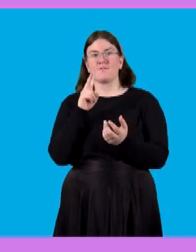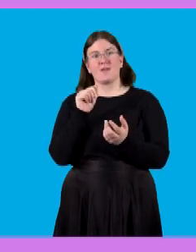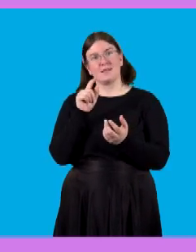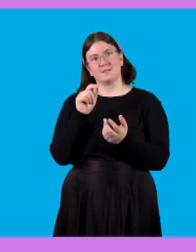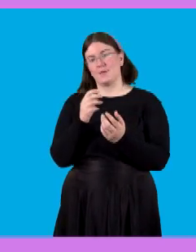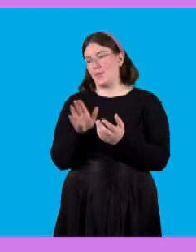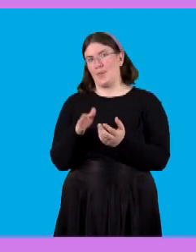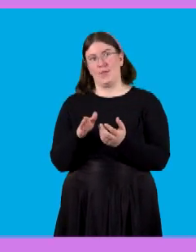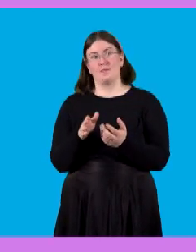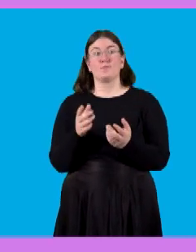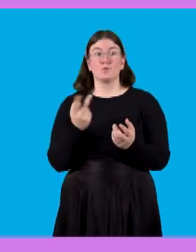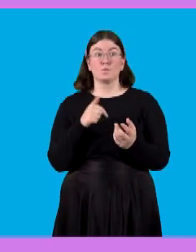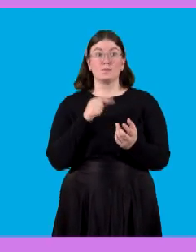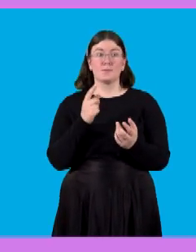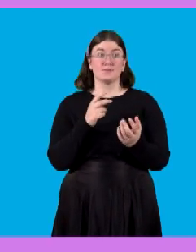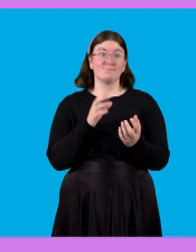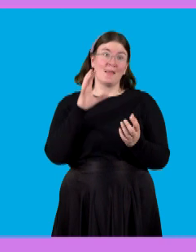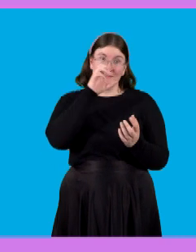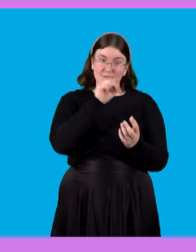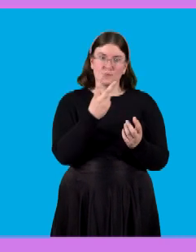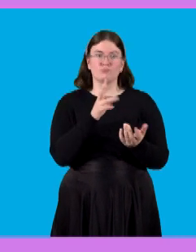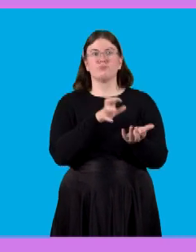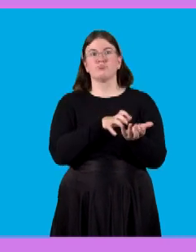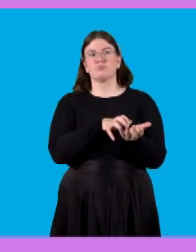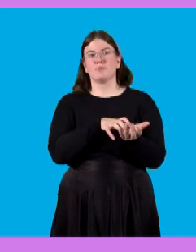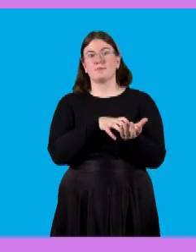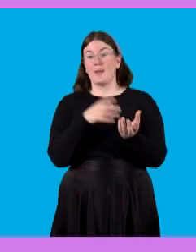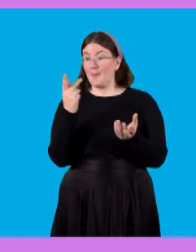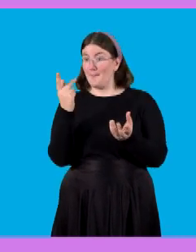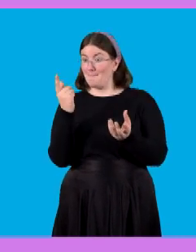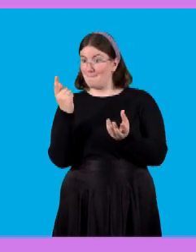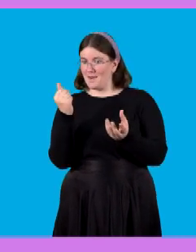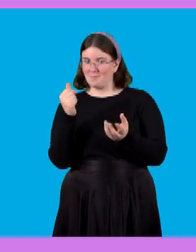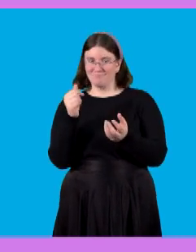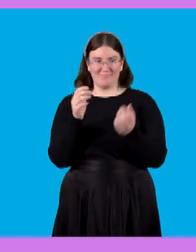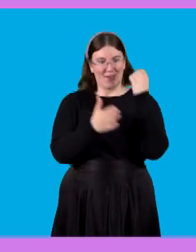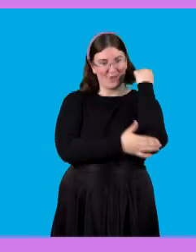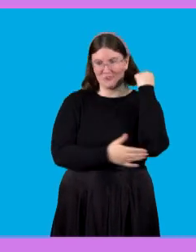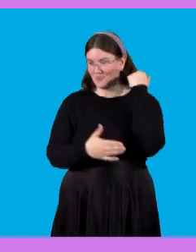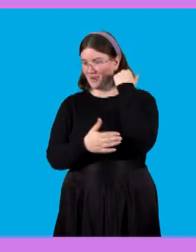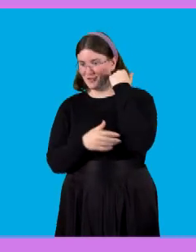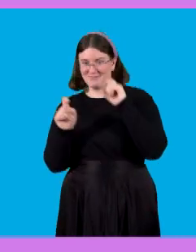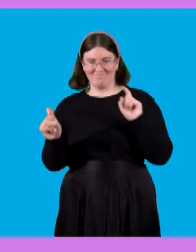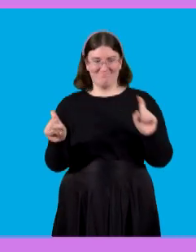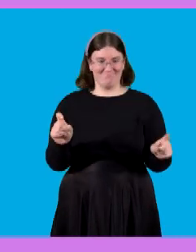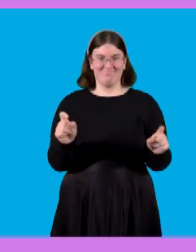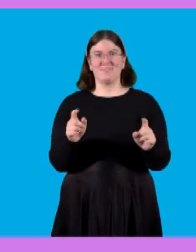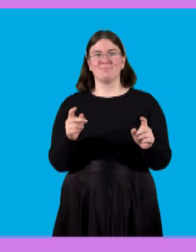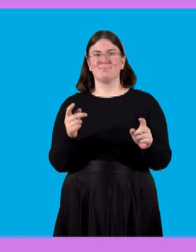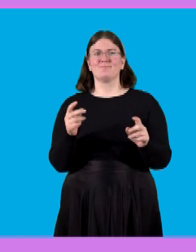in relation to other currencies. You must use and apply the following concepts, right? So we'll look